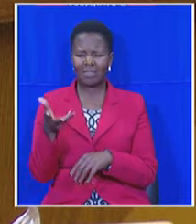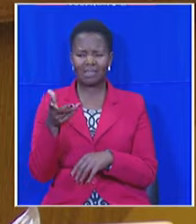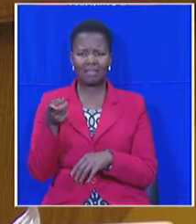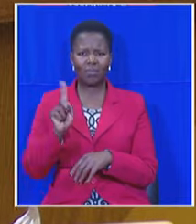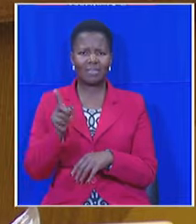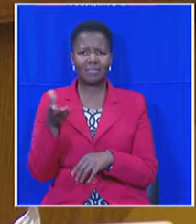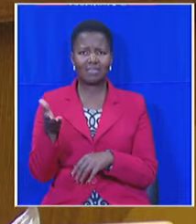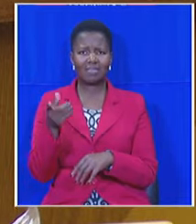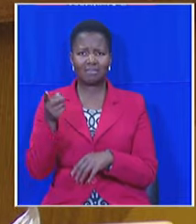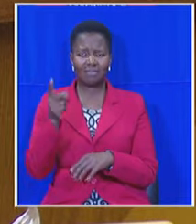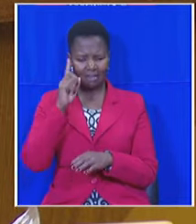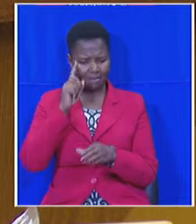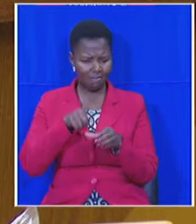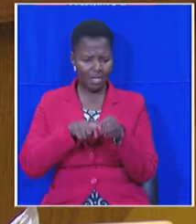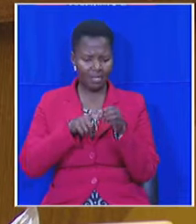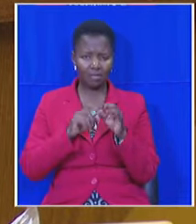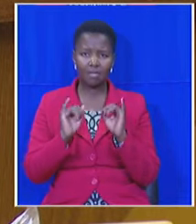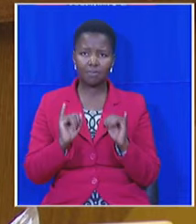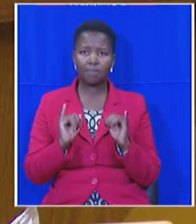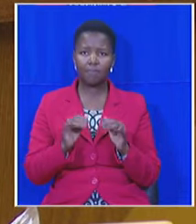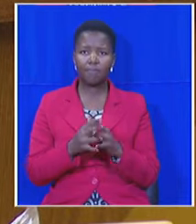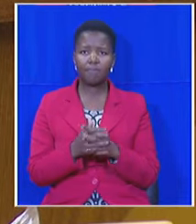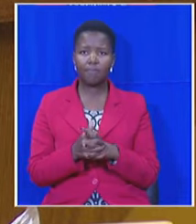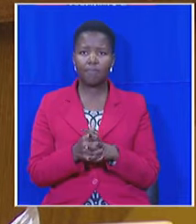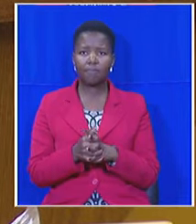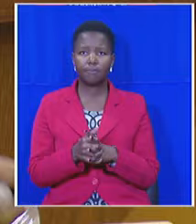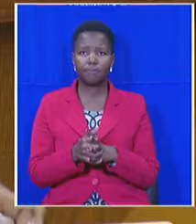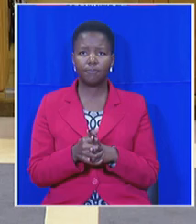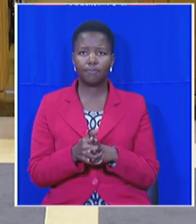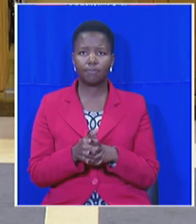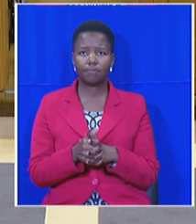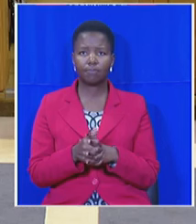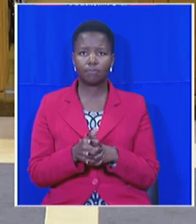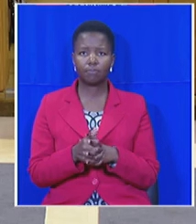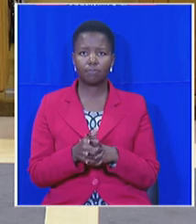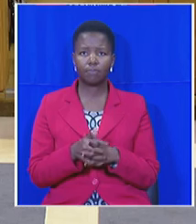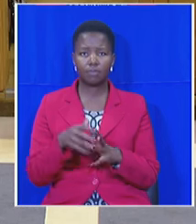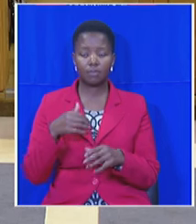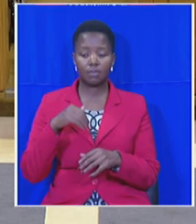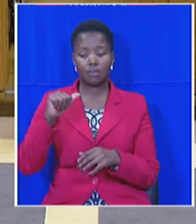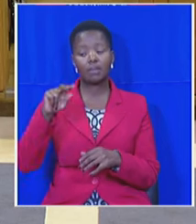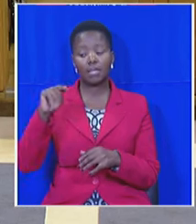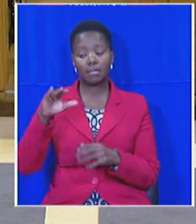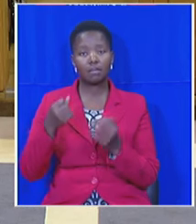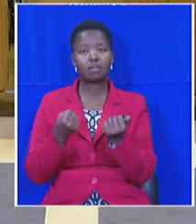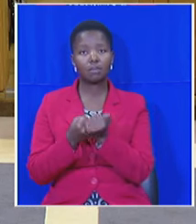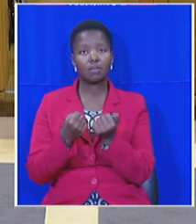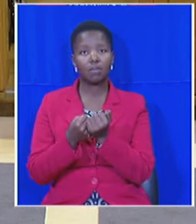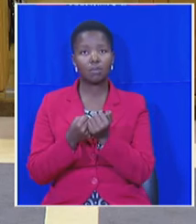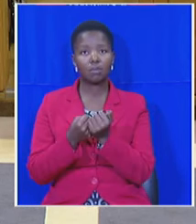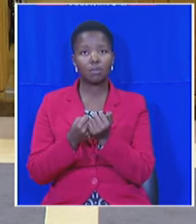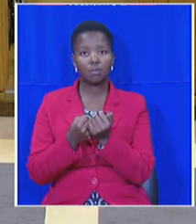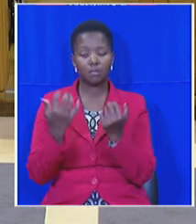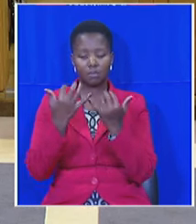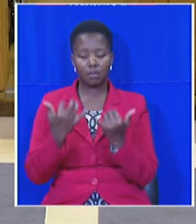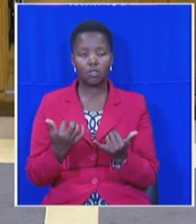ihlazo. Order, honorable member, your time is up. Say support le budget vote 39 of the